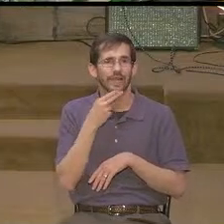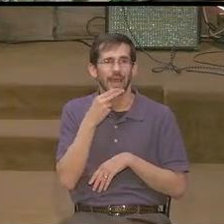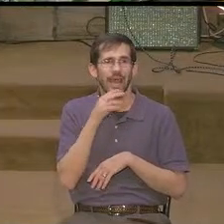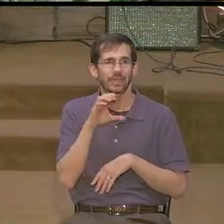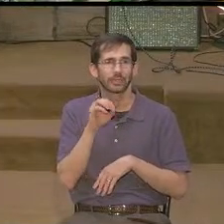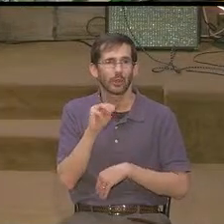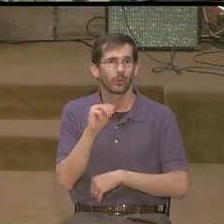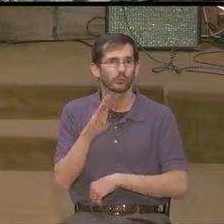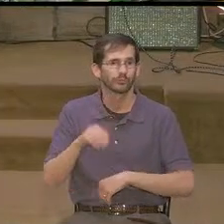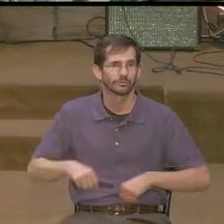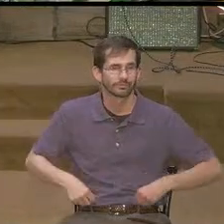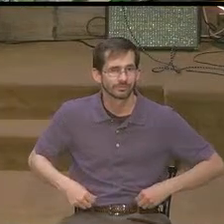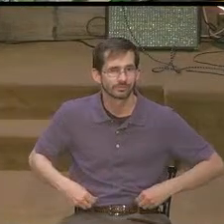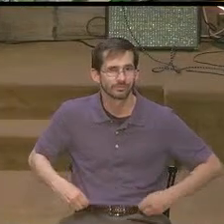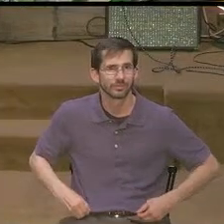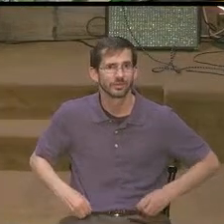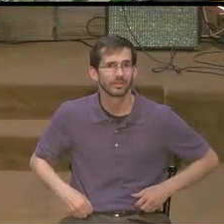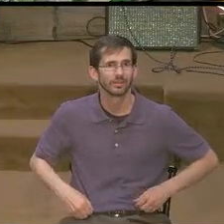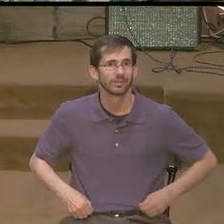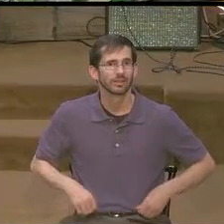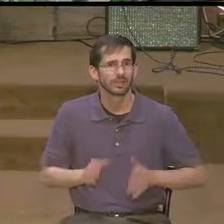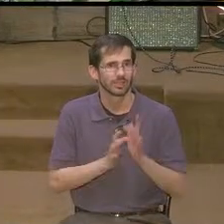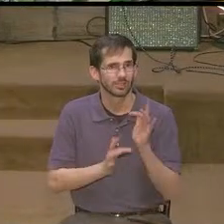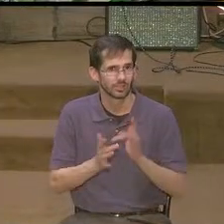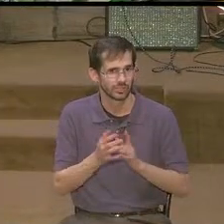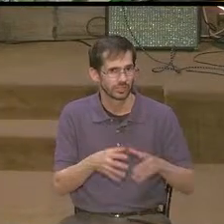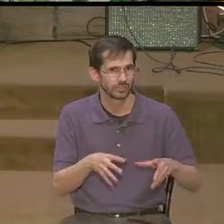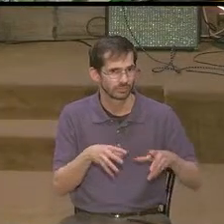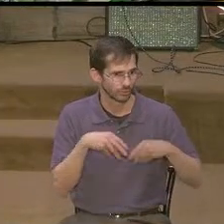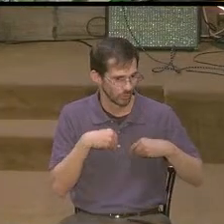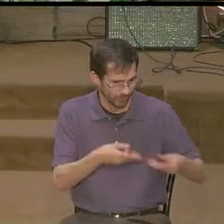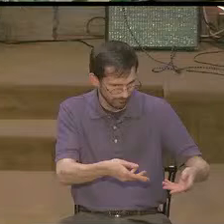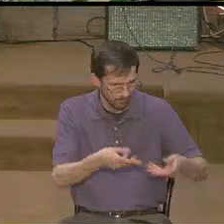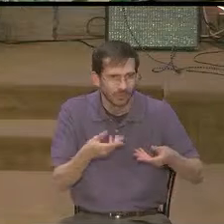took it. And what did he do, y'all?